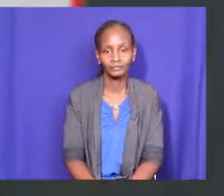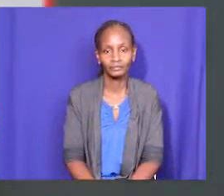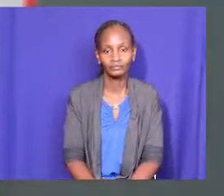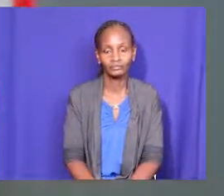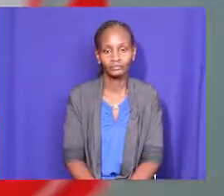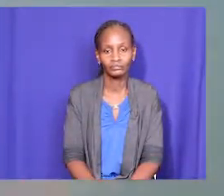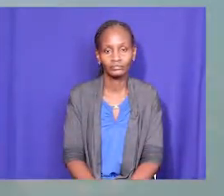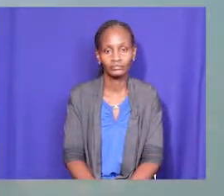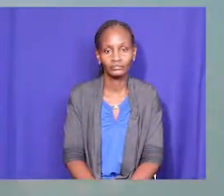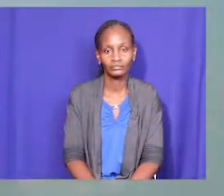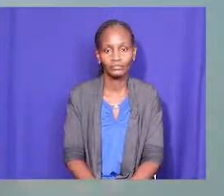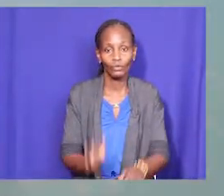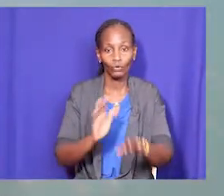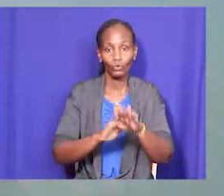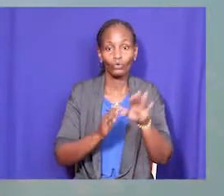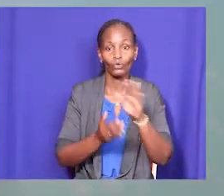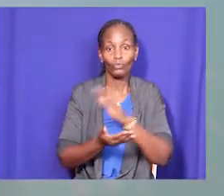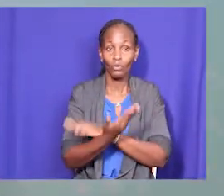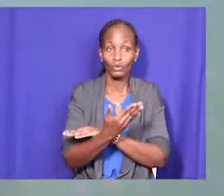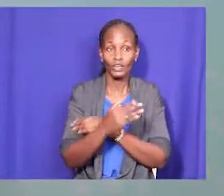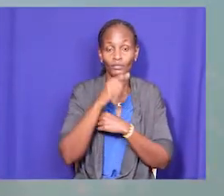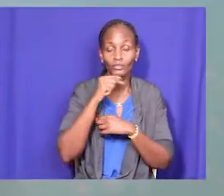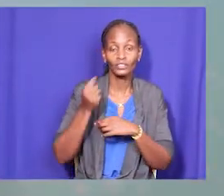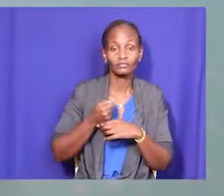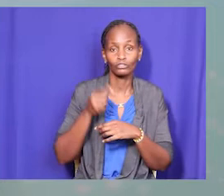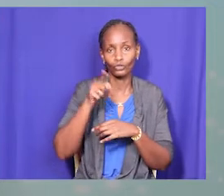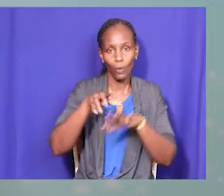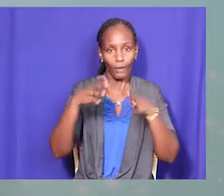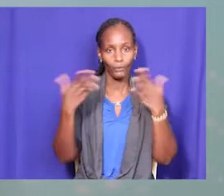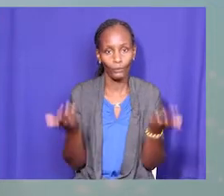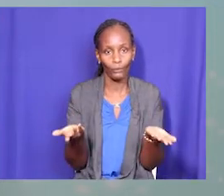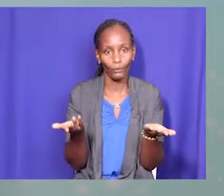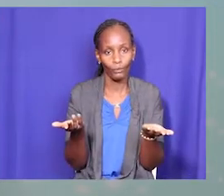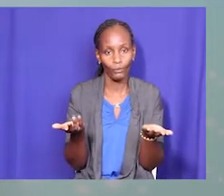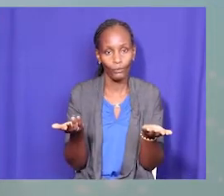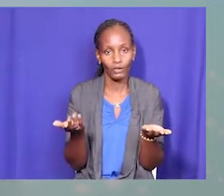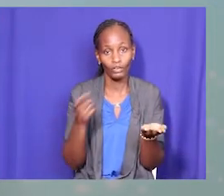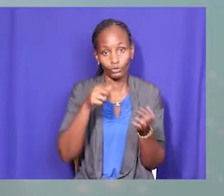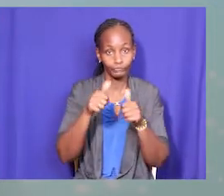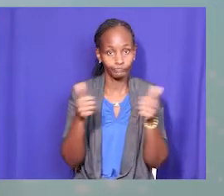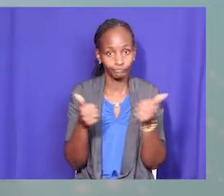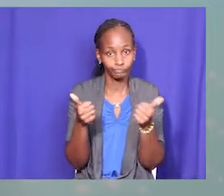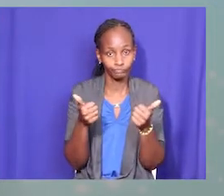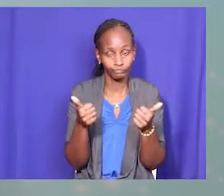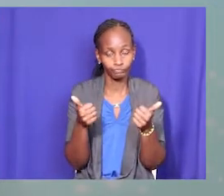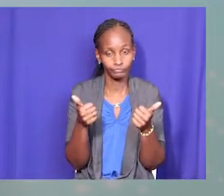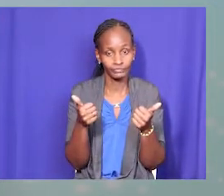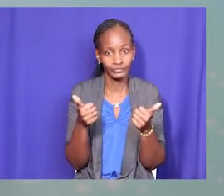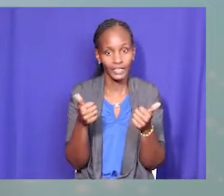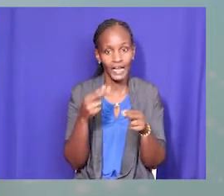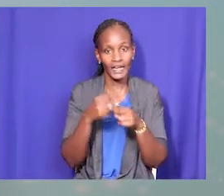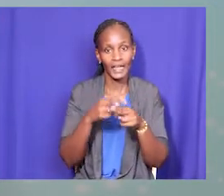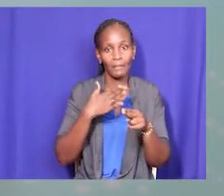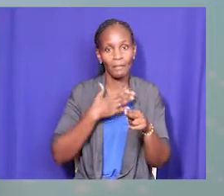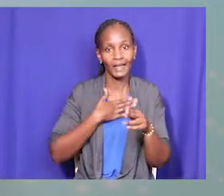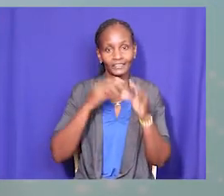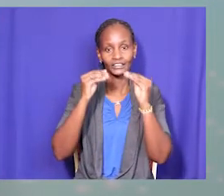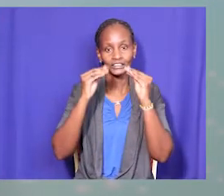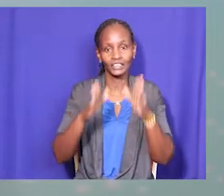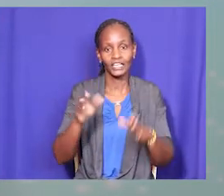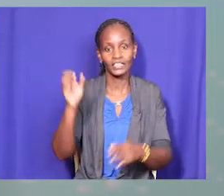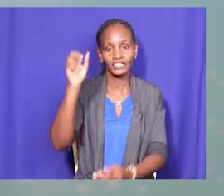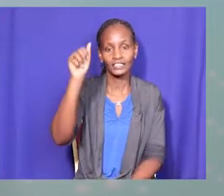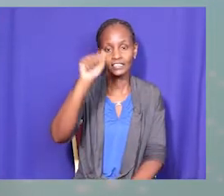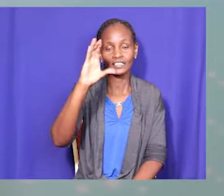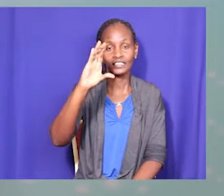Good morning, boys and girls. How are you today? Are you well? My name is Teacher Cynthia